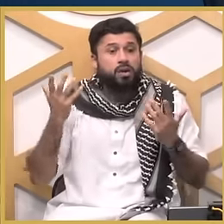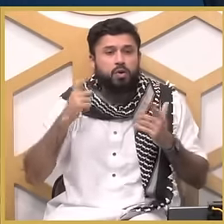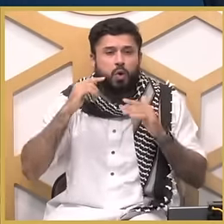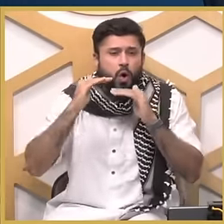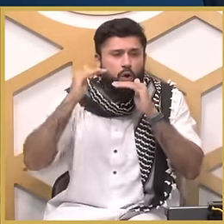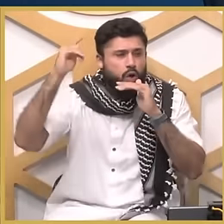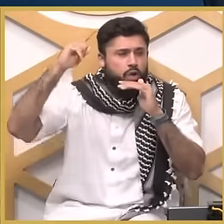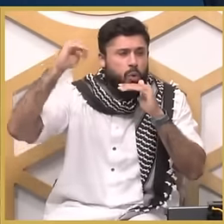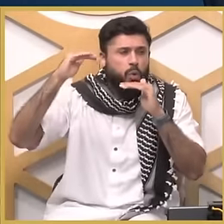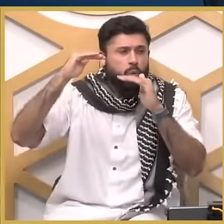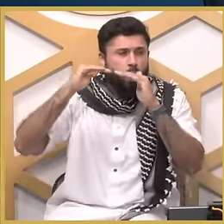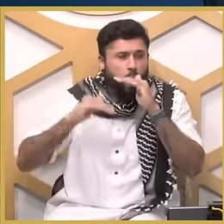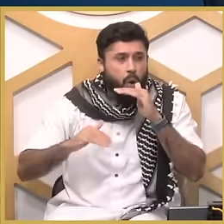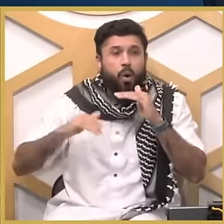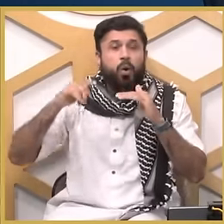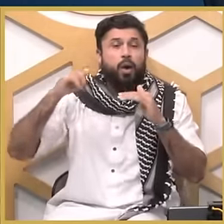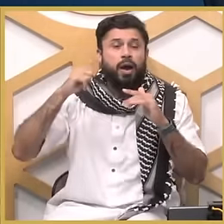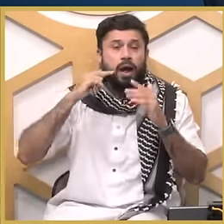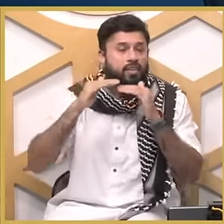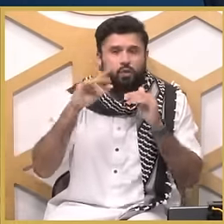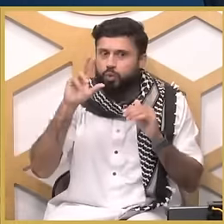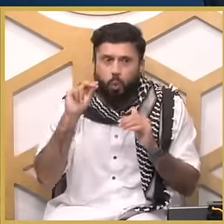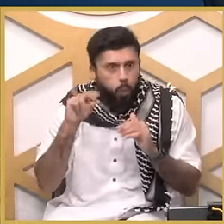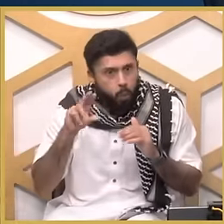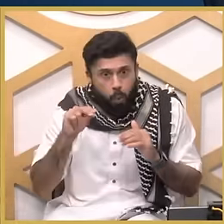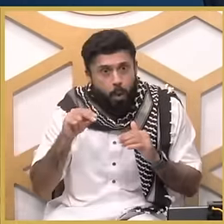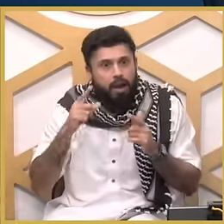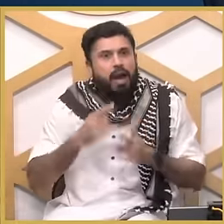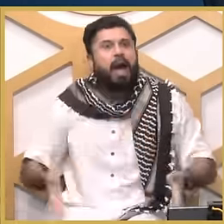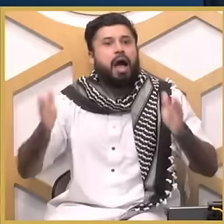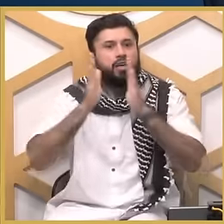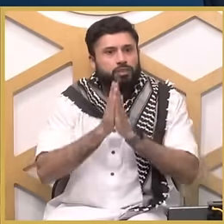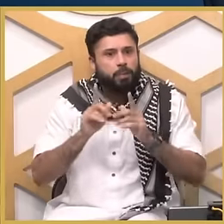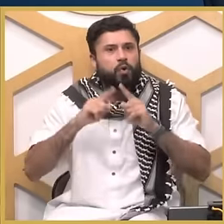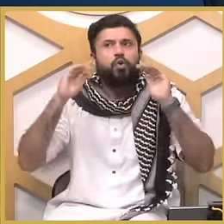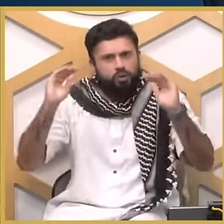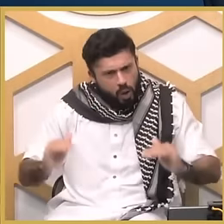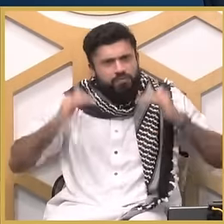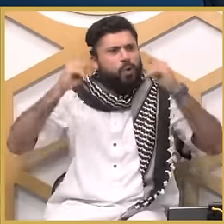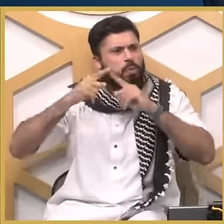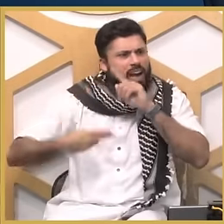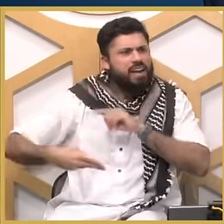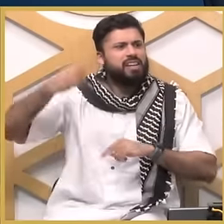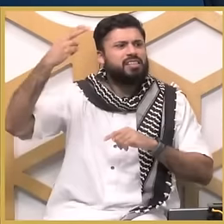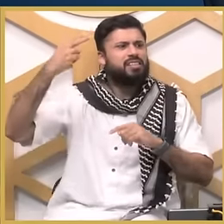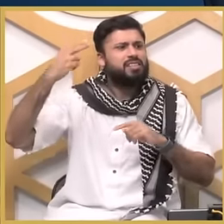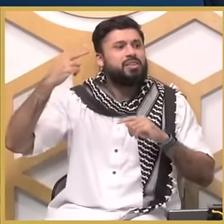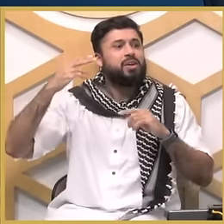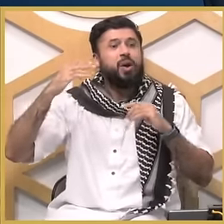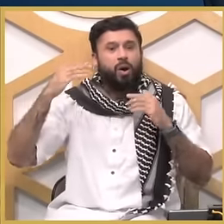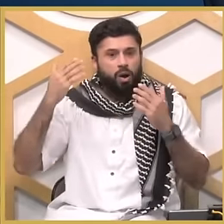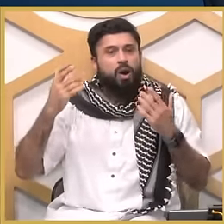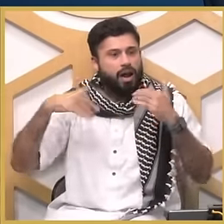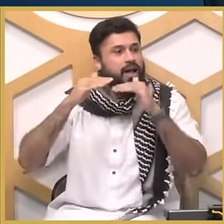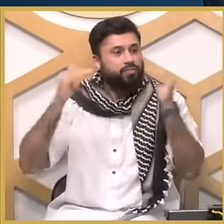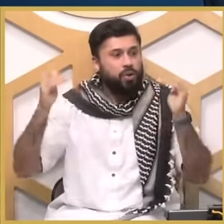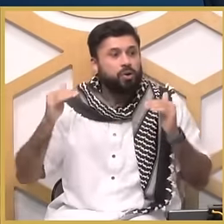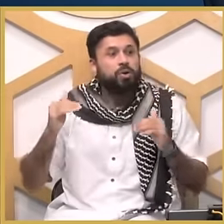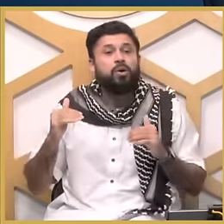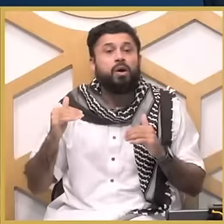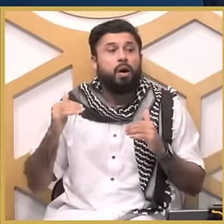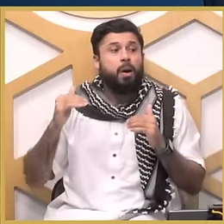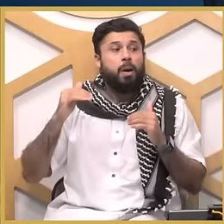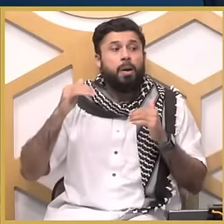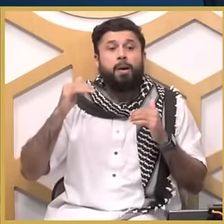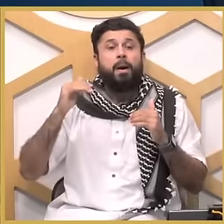Jannah. If this is your highest aspiration, you're not going to do anything much, really. Because for you, just like, oh, I want just something that will qualify